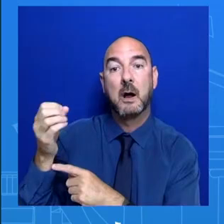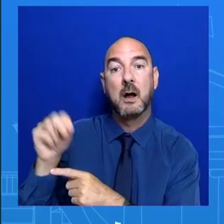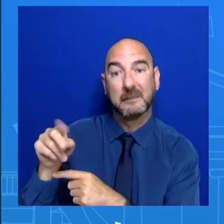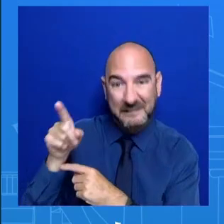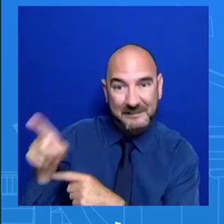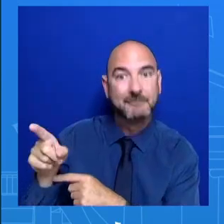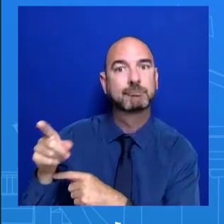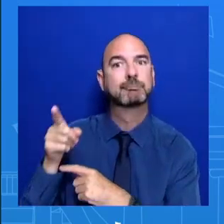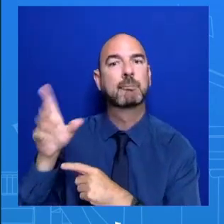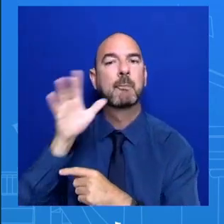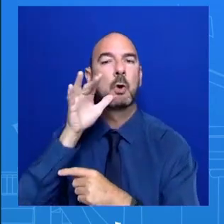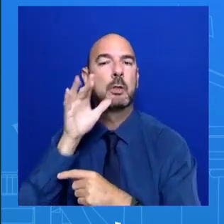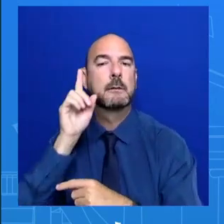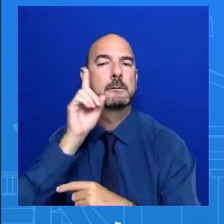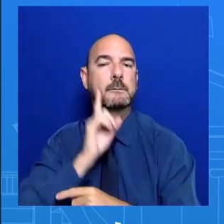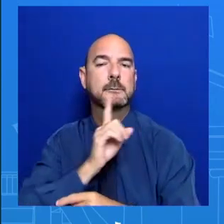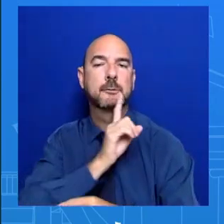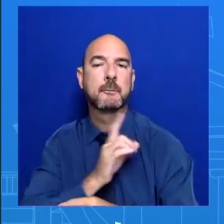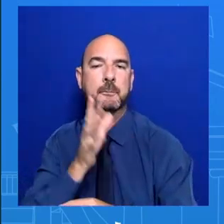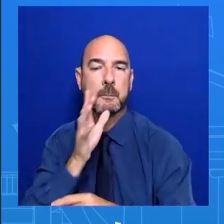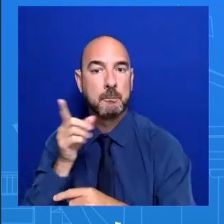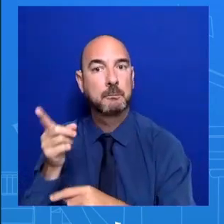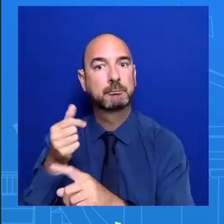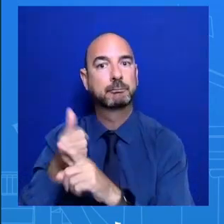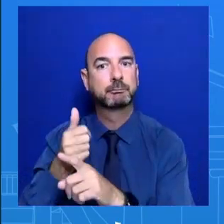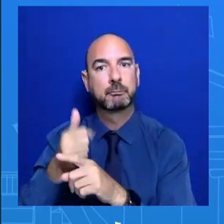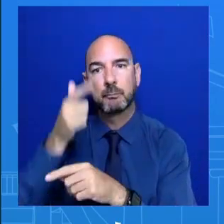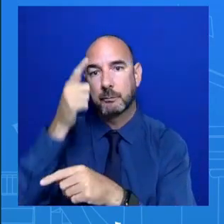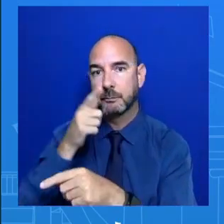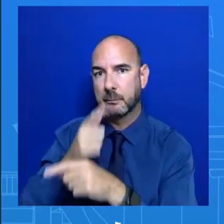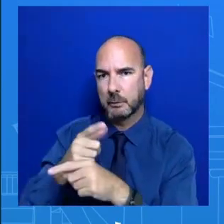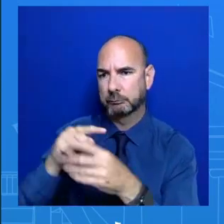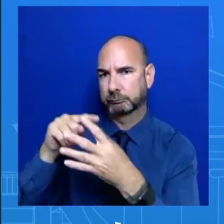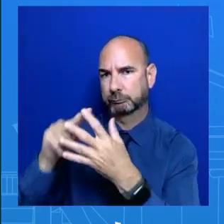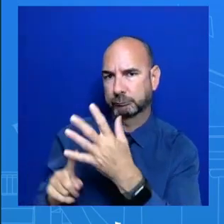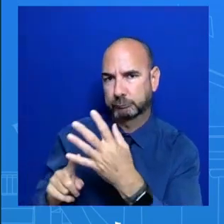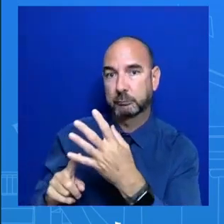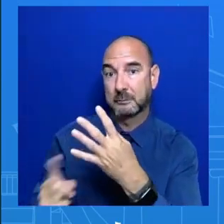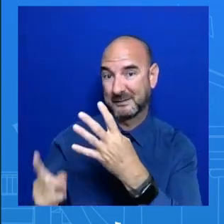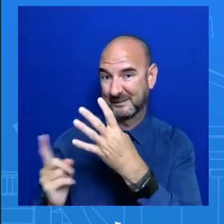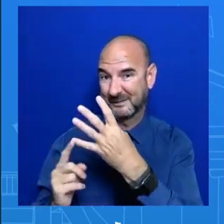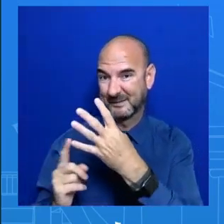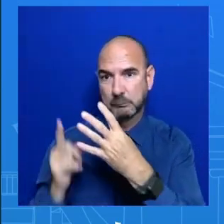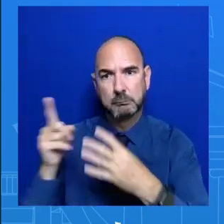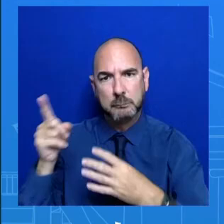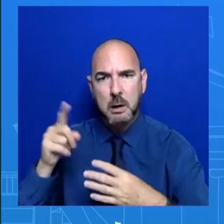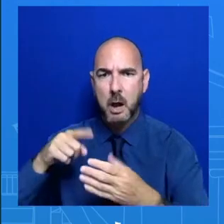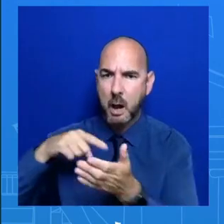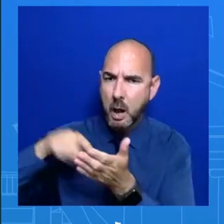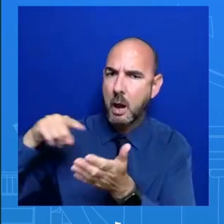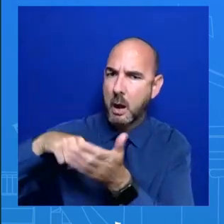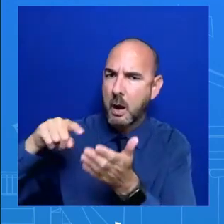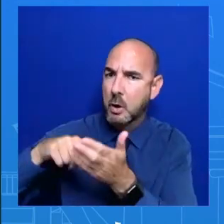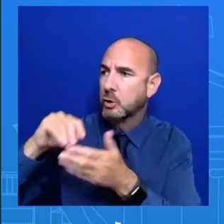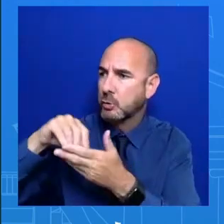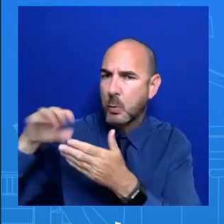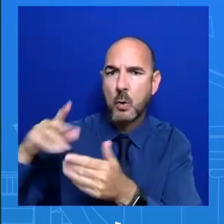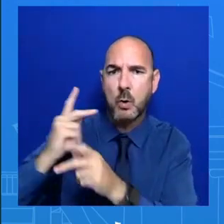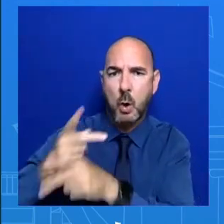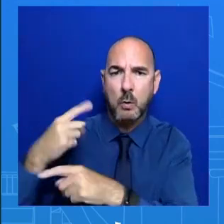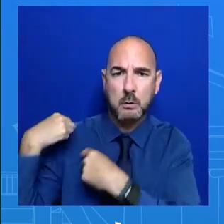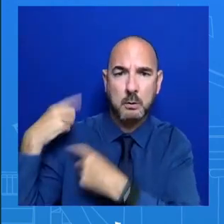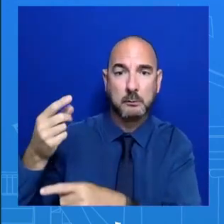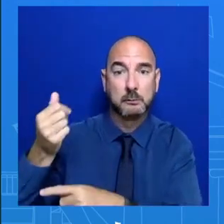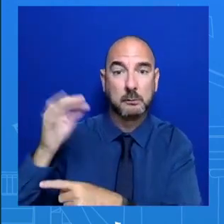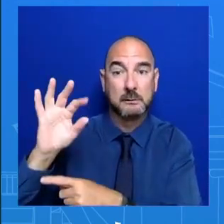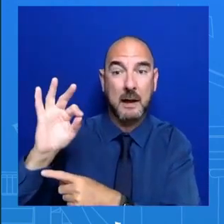since 1994, but thanks to President Biden's leadership, her debt was canceled, and she is now excited about what